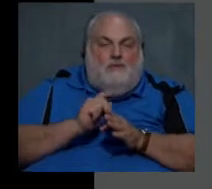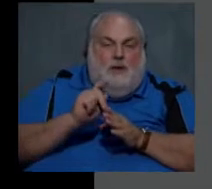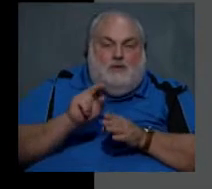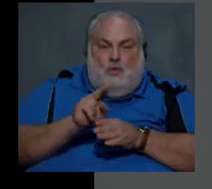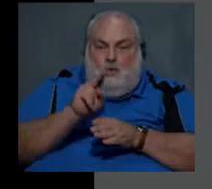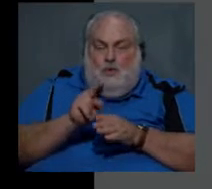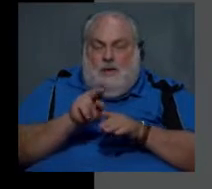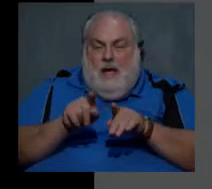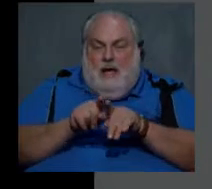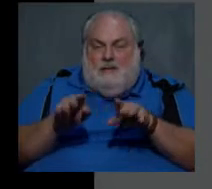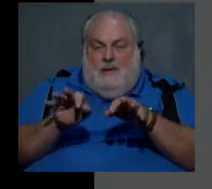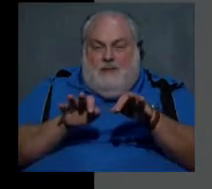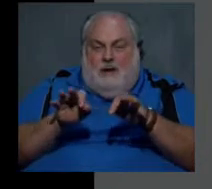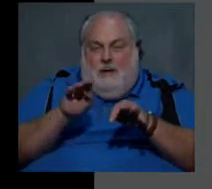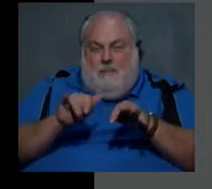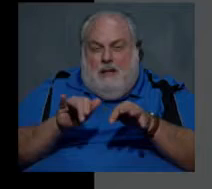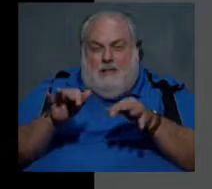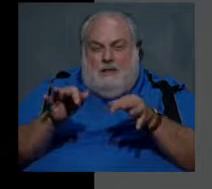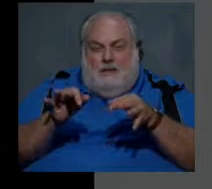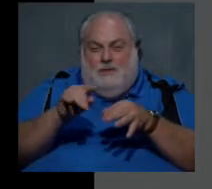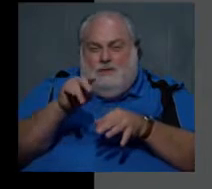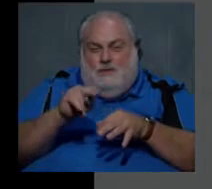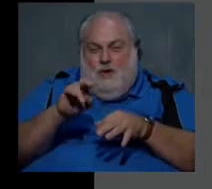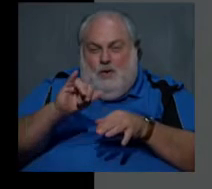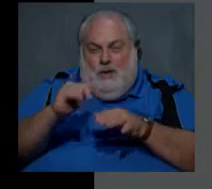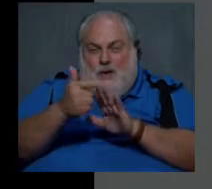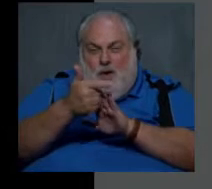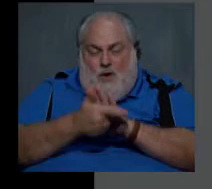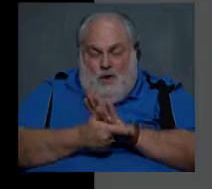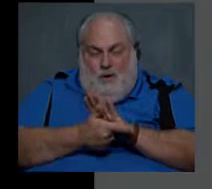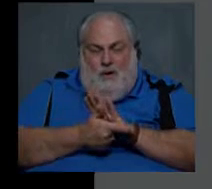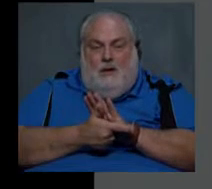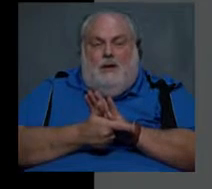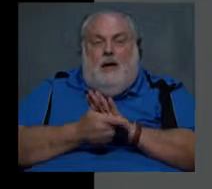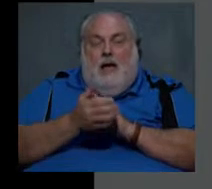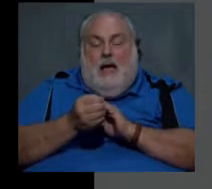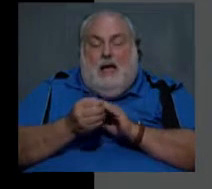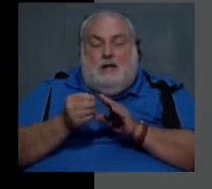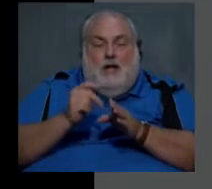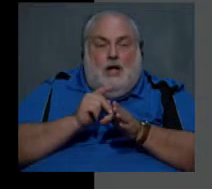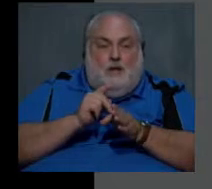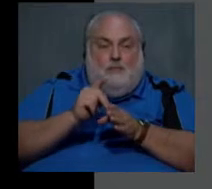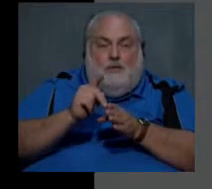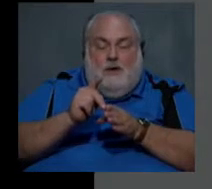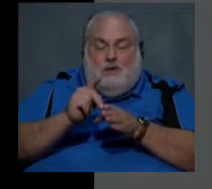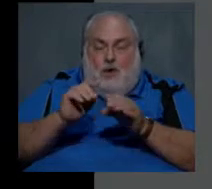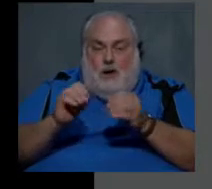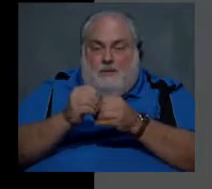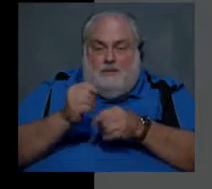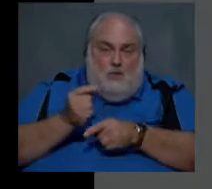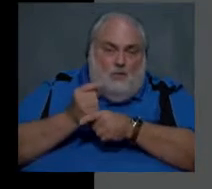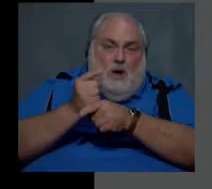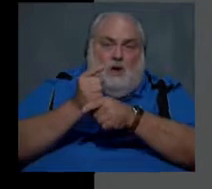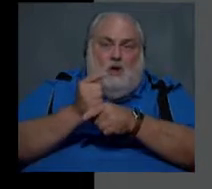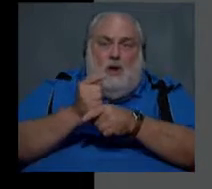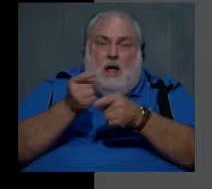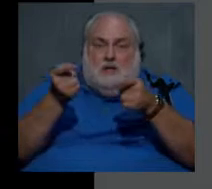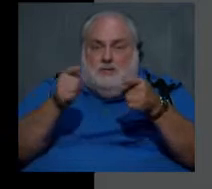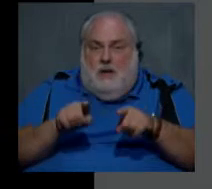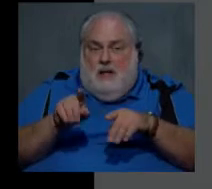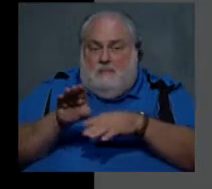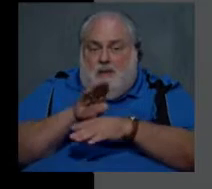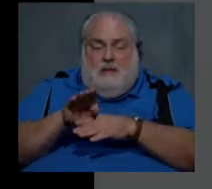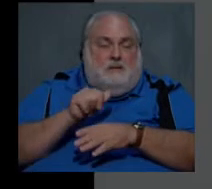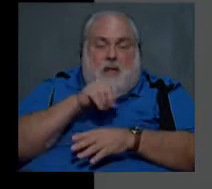uses as defined by the zoning ordinance. The zoning ordinance defines general and professional office as a place for regular transaction of business, but not